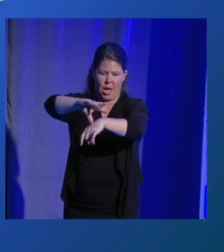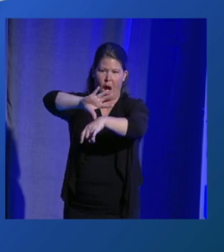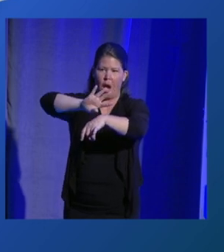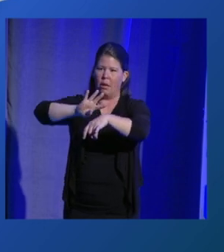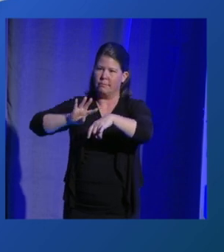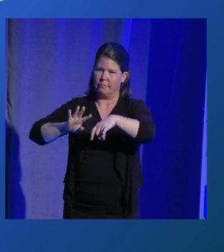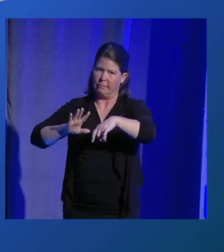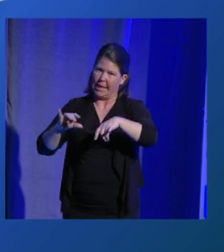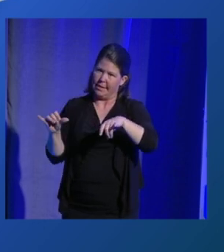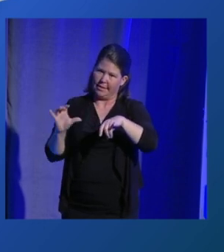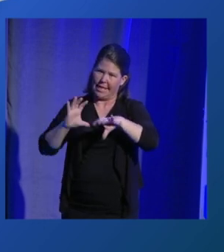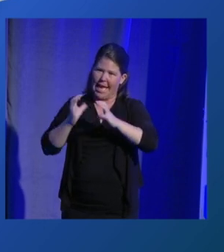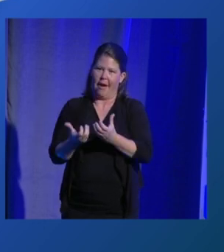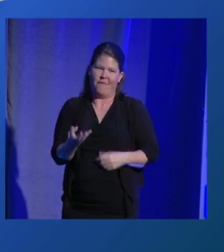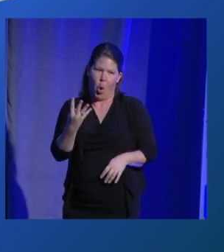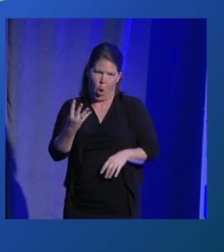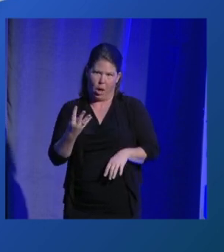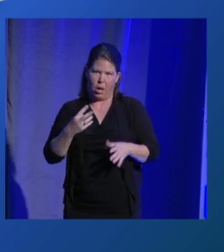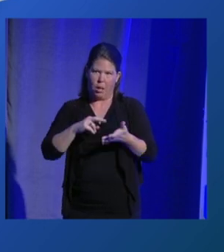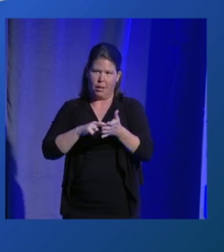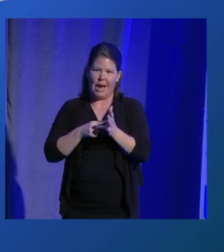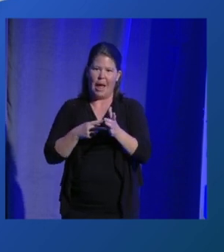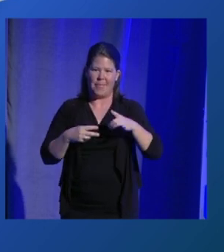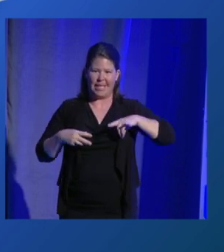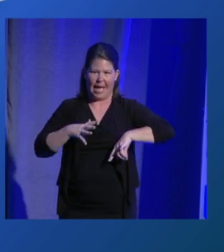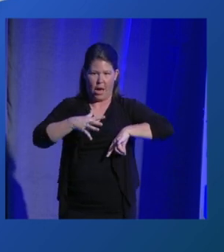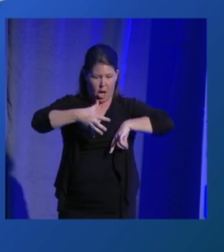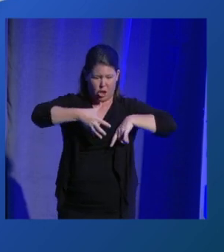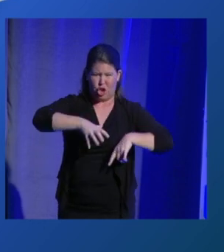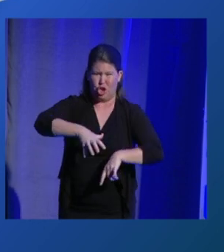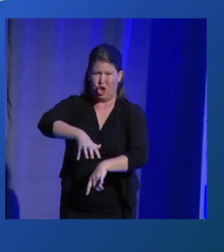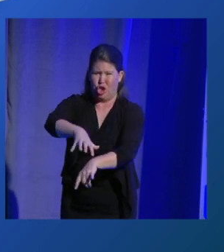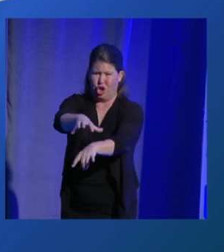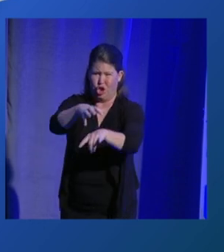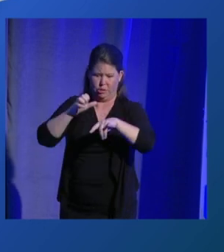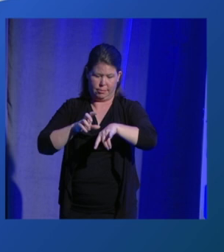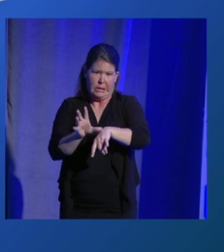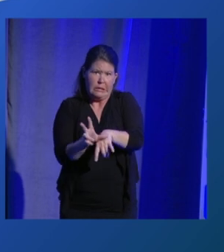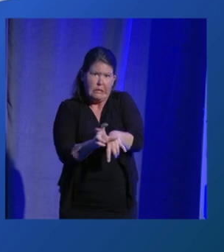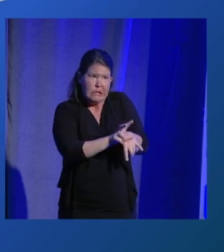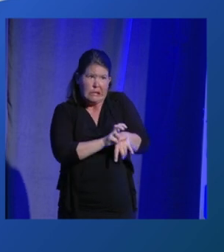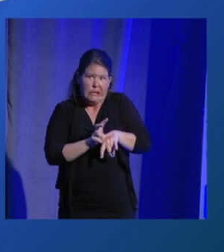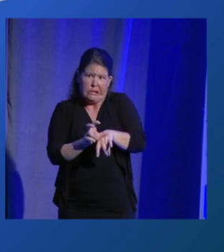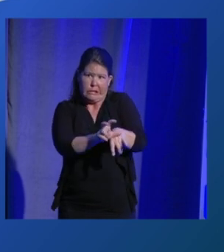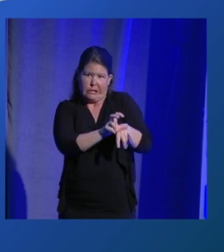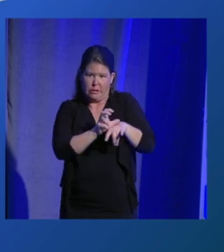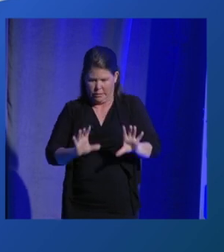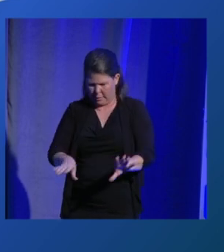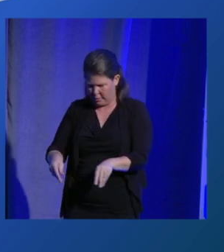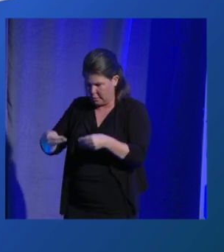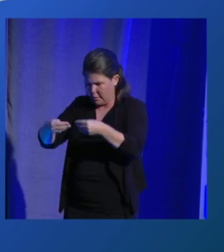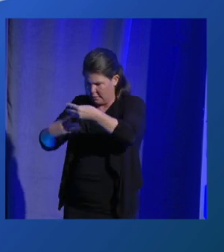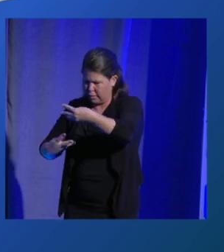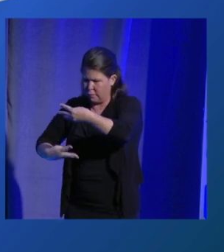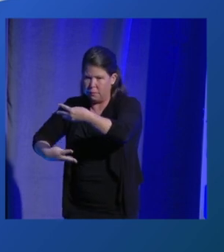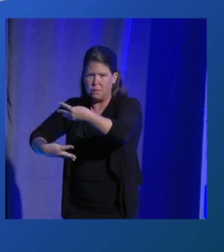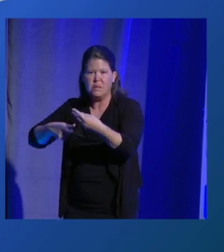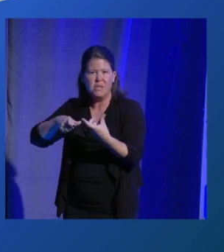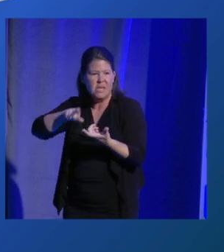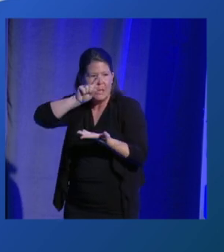of Mexico and it brings back research and data on hurricanes which we've never had the opportunity uh to